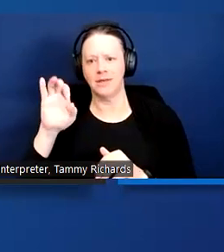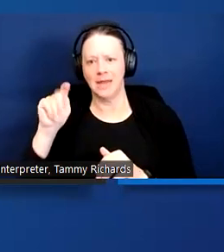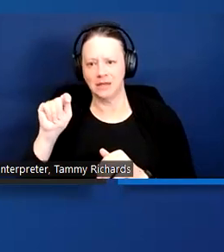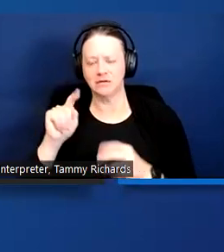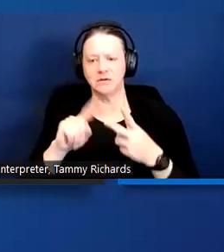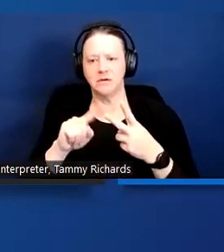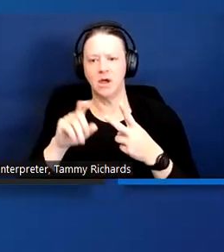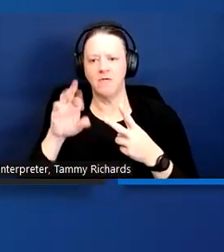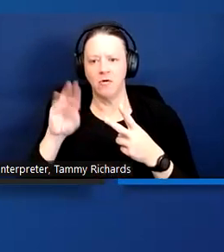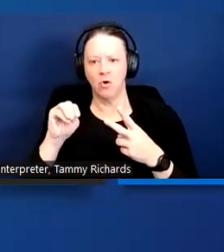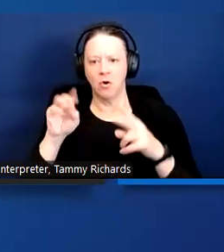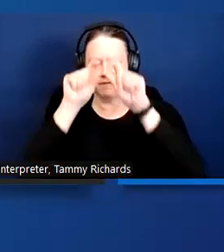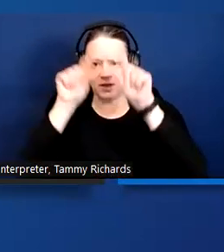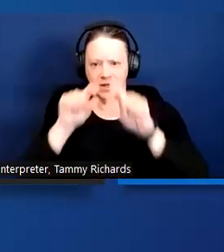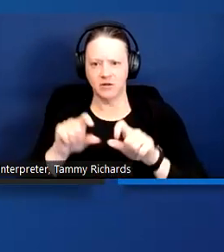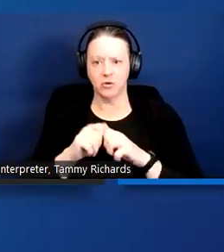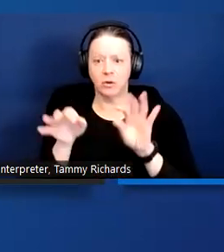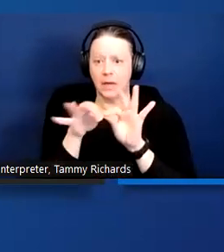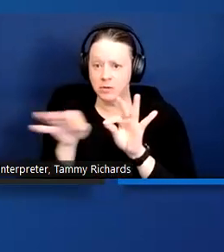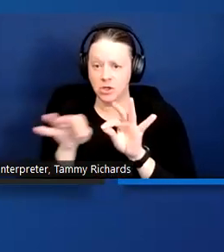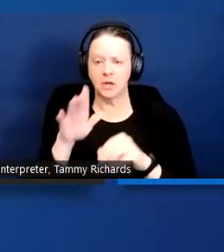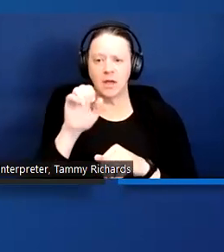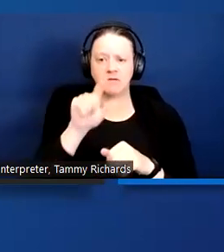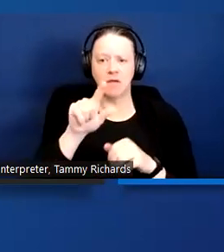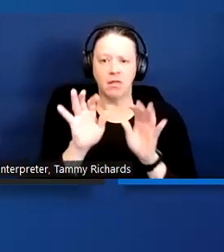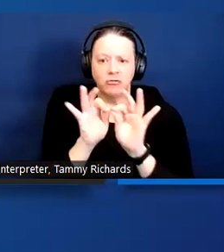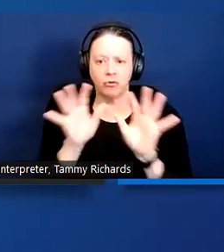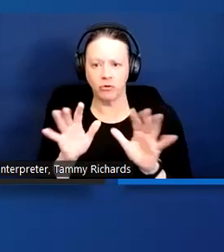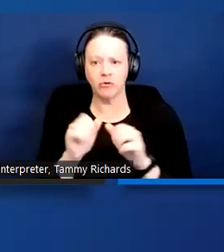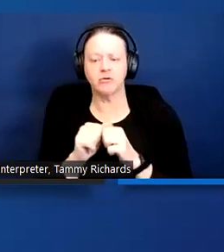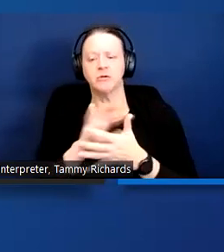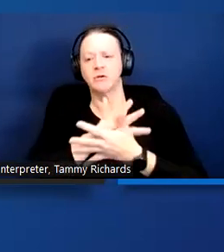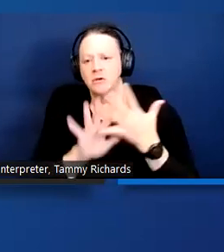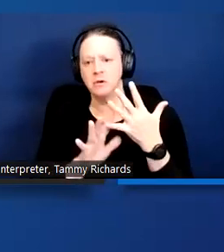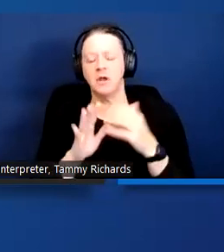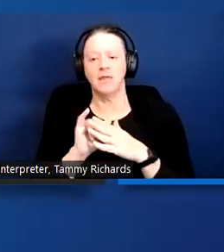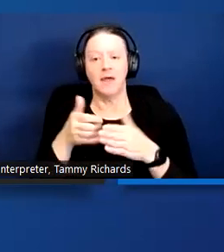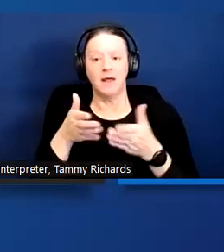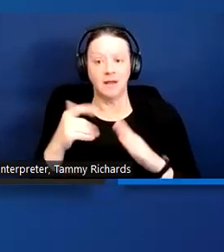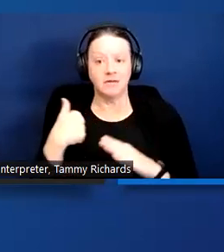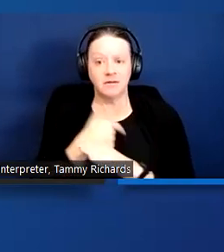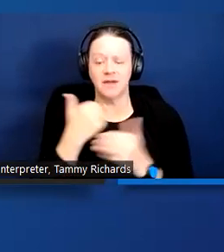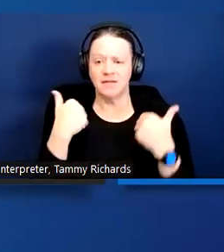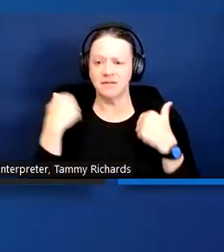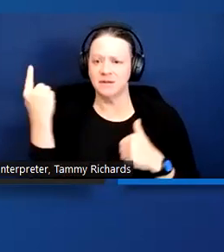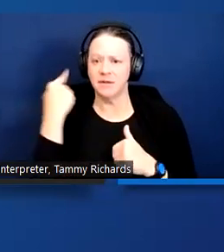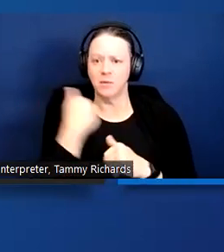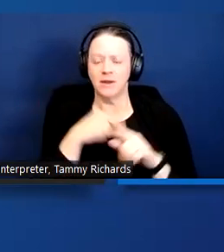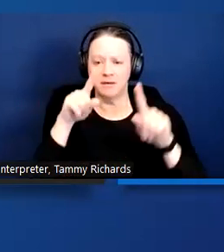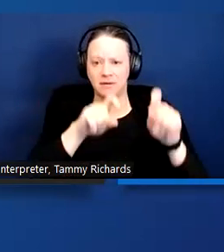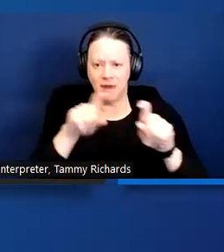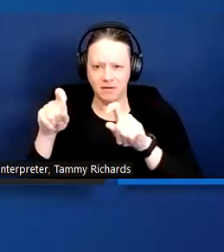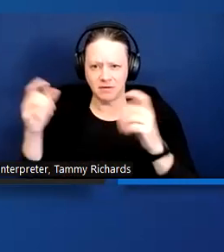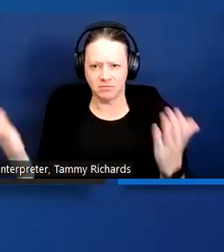or captioning or ASL interpretation. And it lets us have also something we can test against, at least understand,